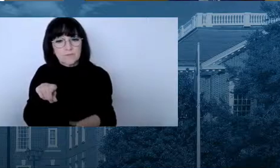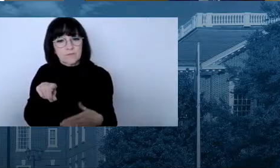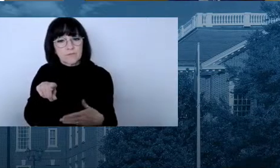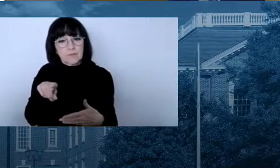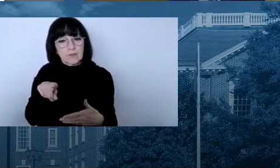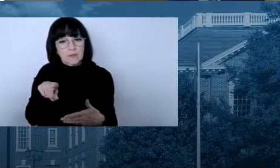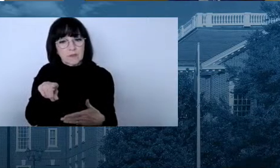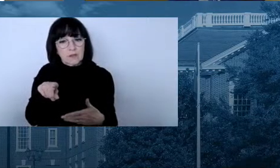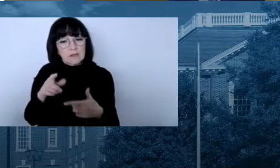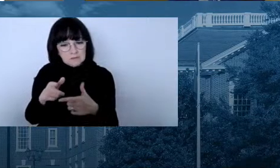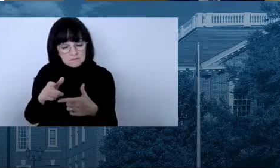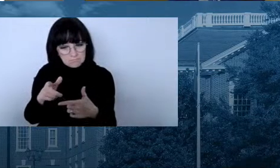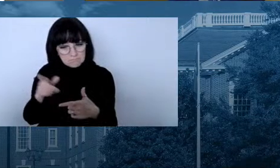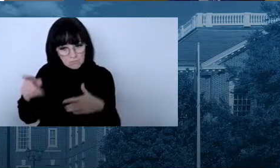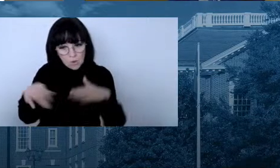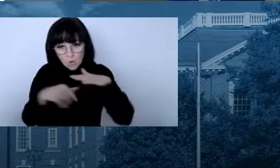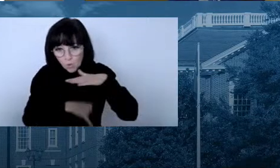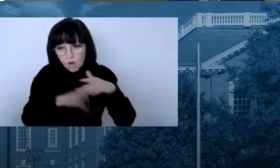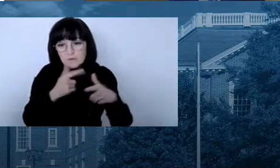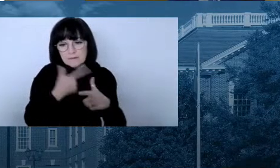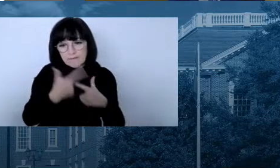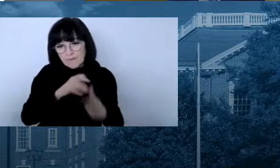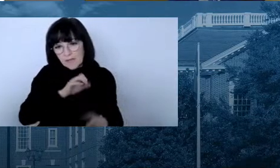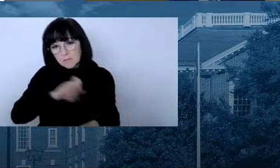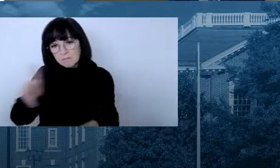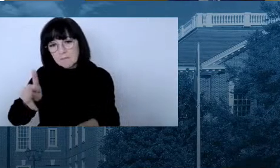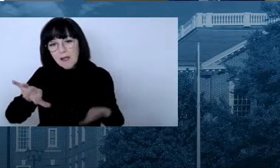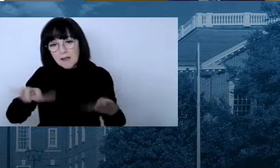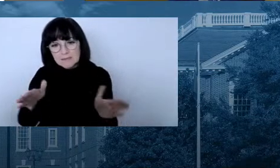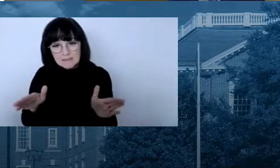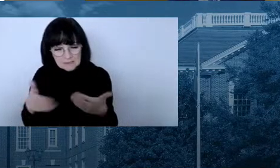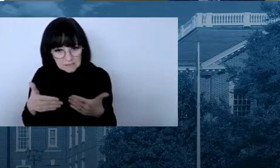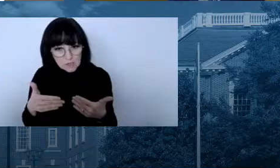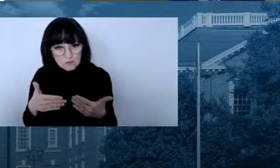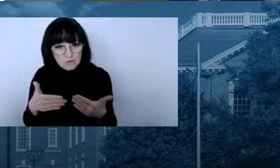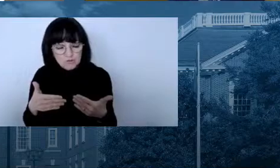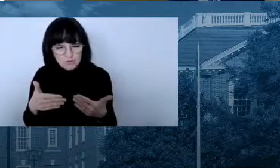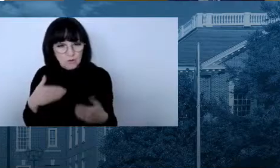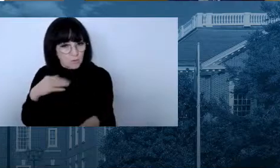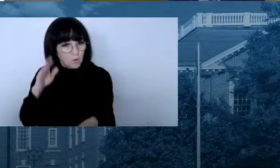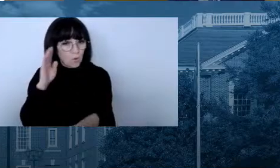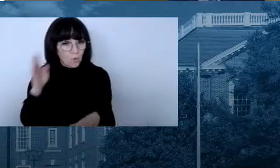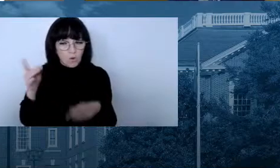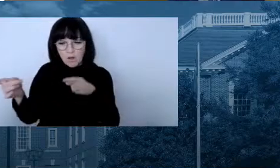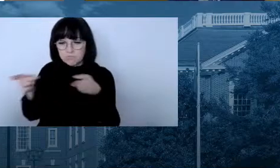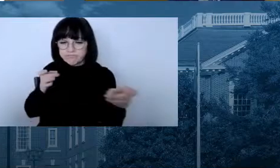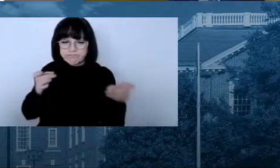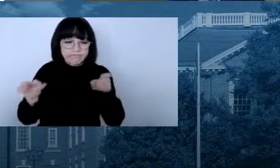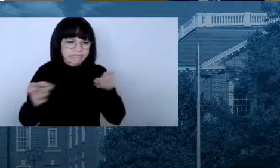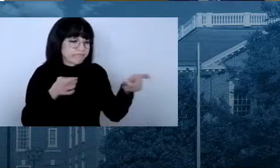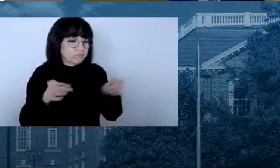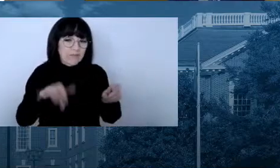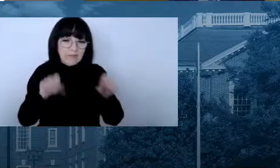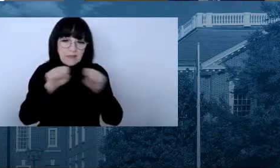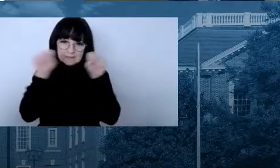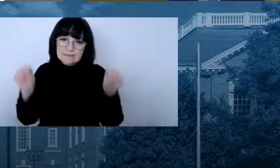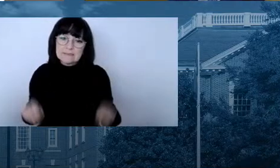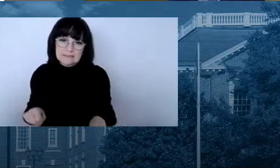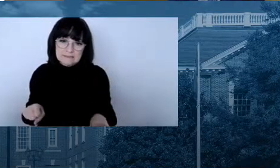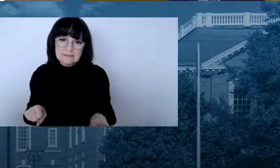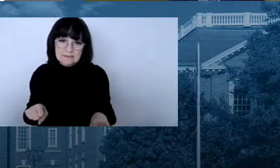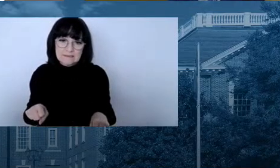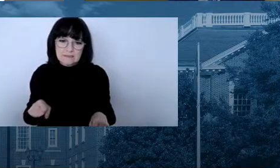them back in the classroom, and we'll be managing that as we move into January. At our